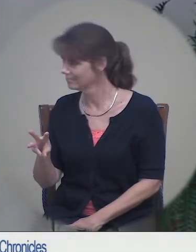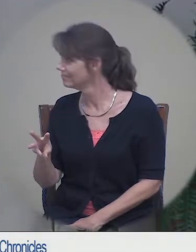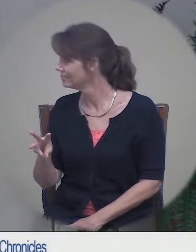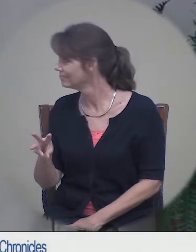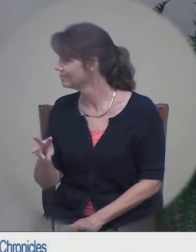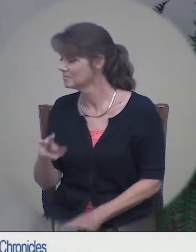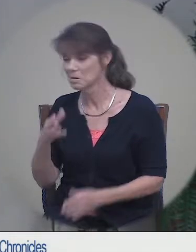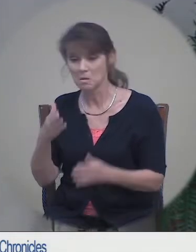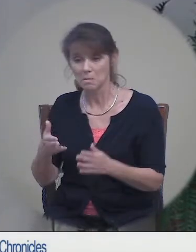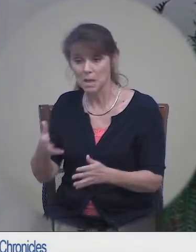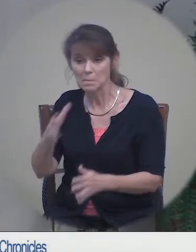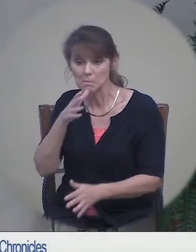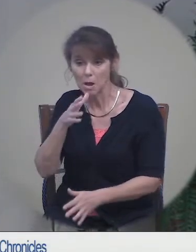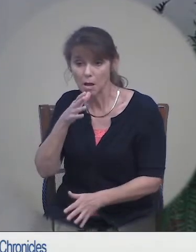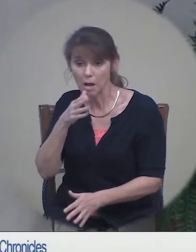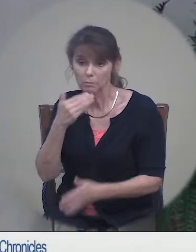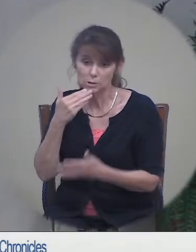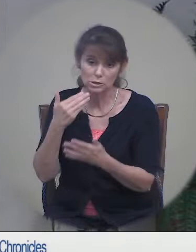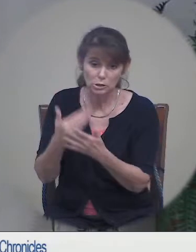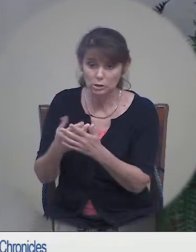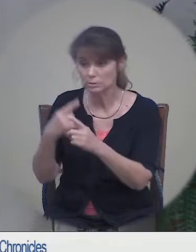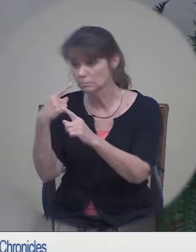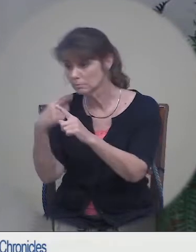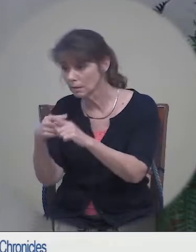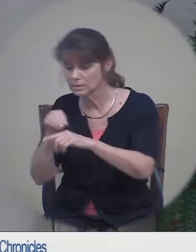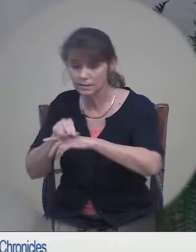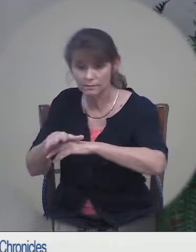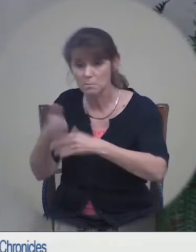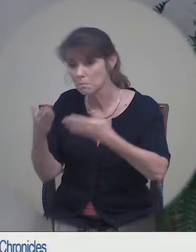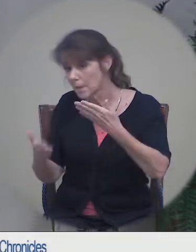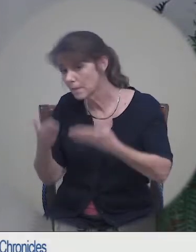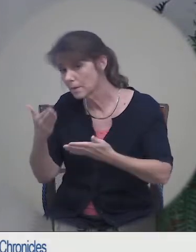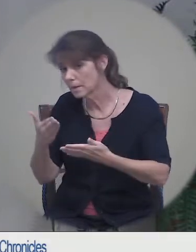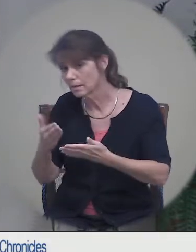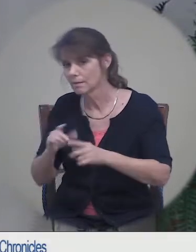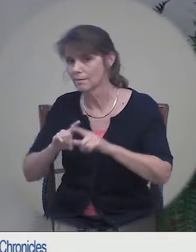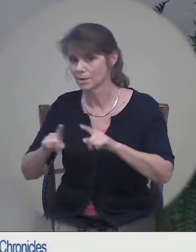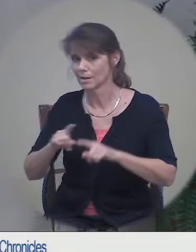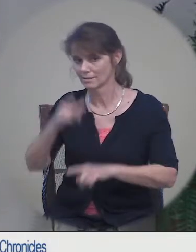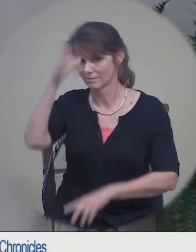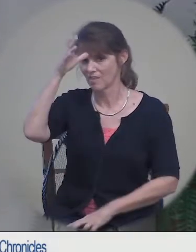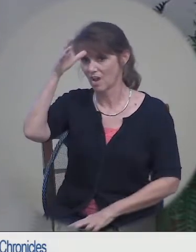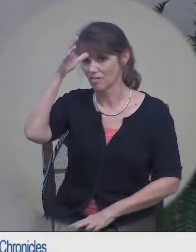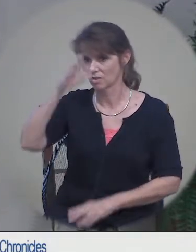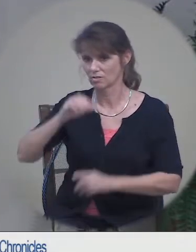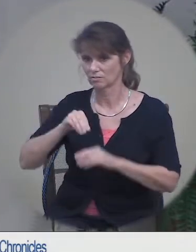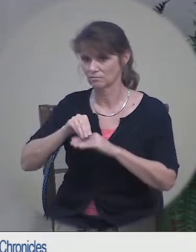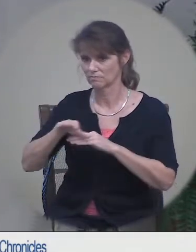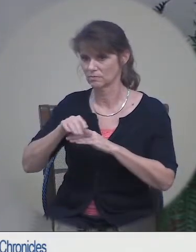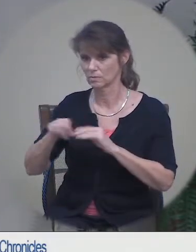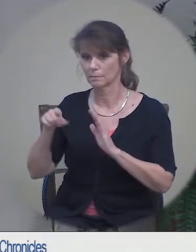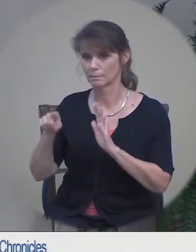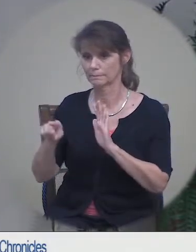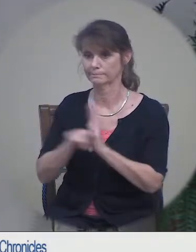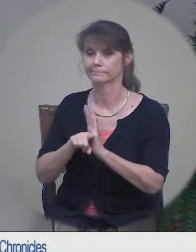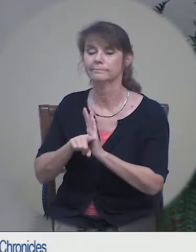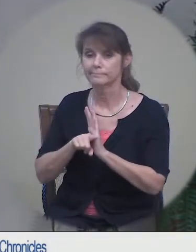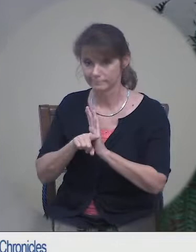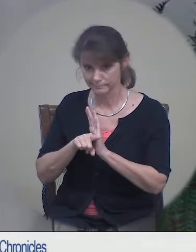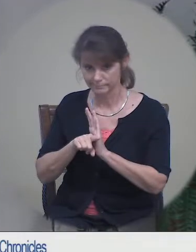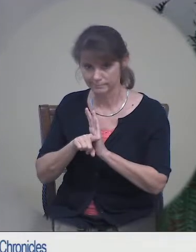know. But at least in his father's perspective, he listened to the word of God. He wanted to seek